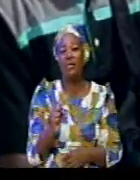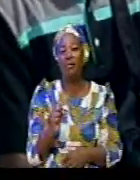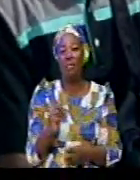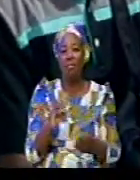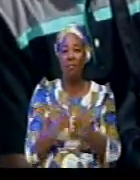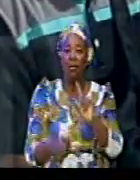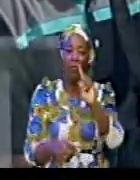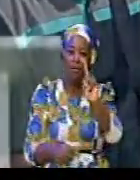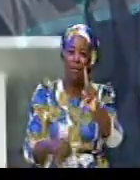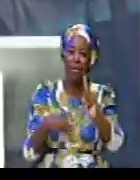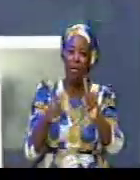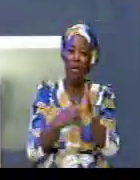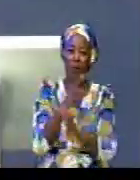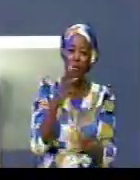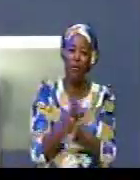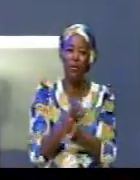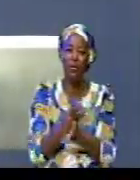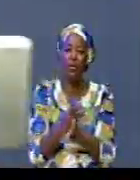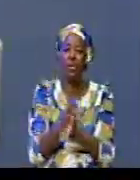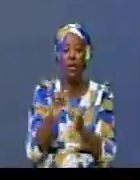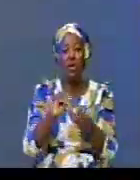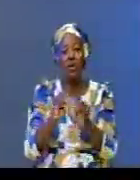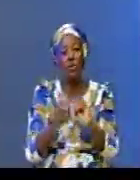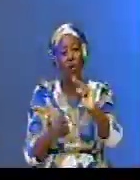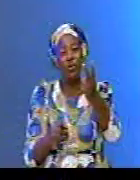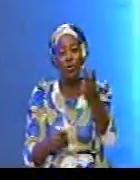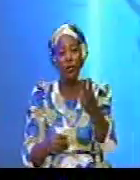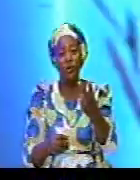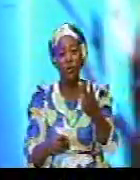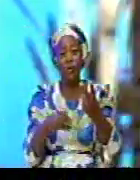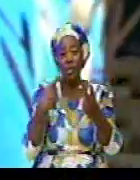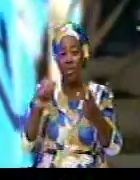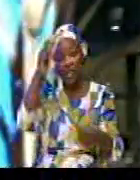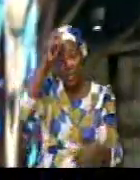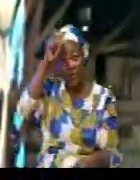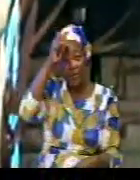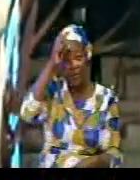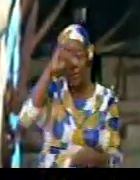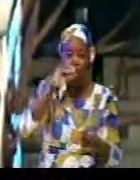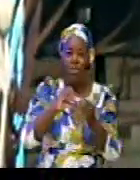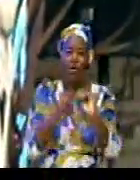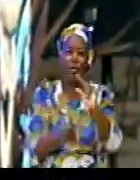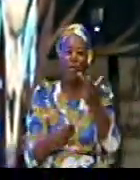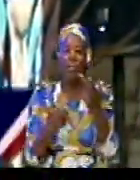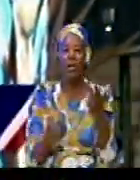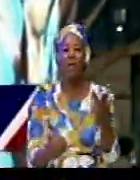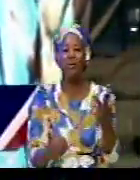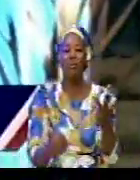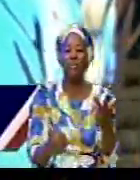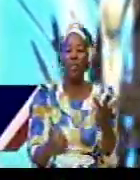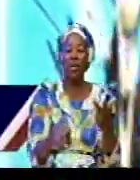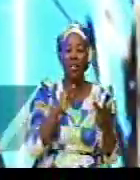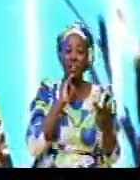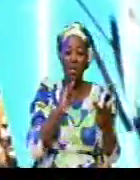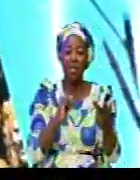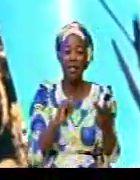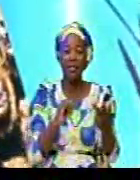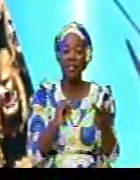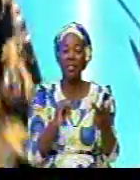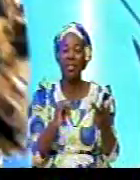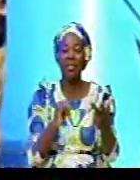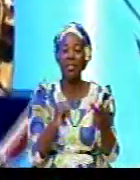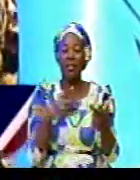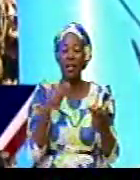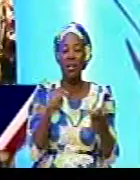Three deadly enemies. Number one, the world. Number two, the